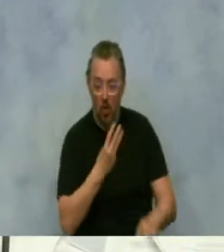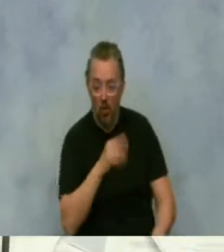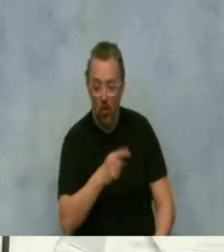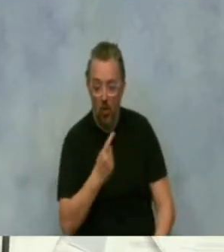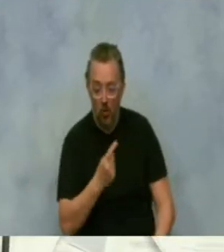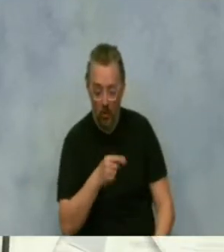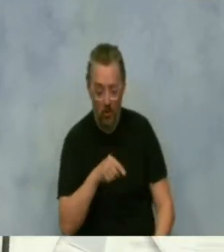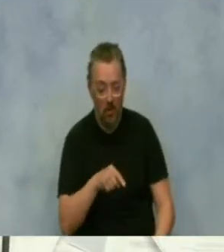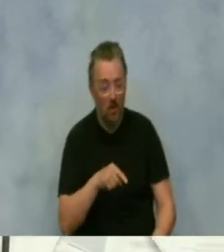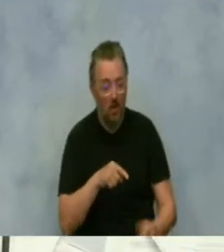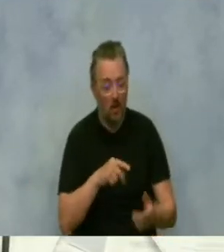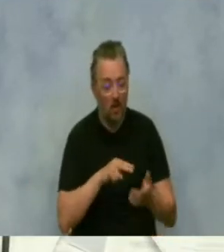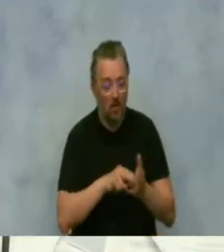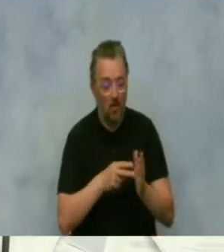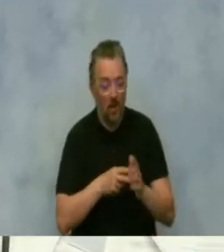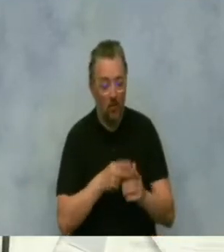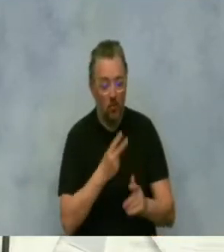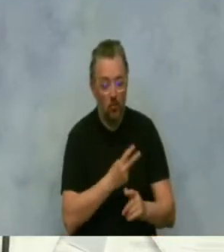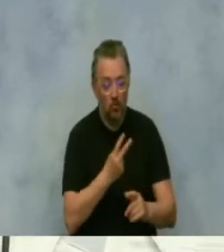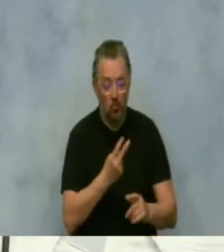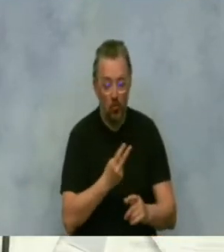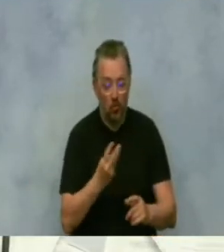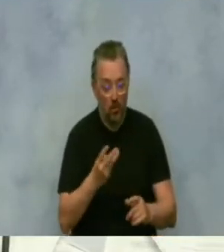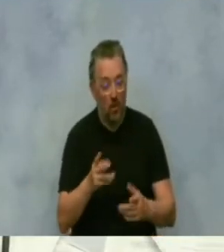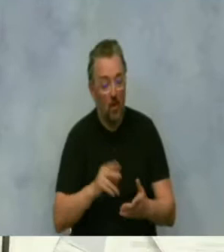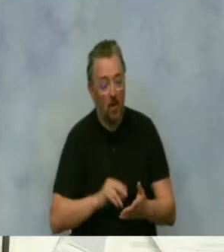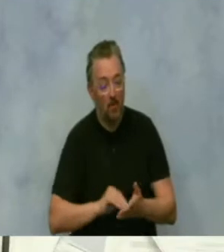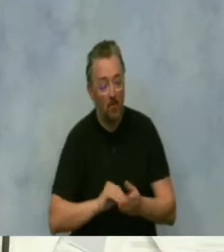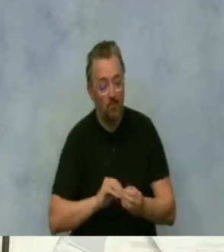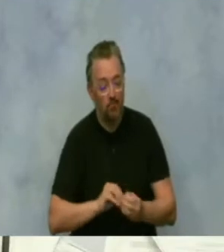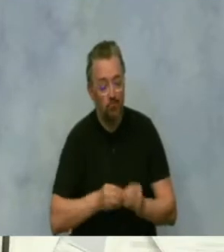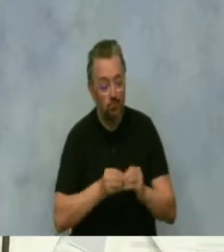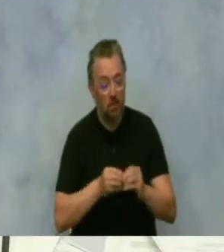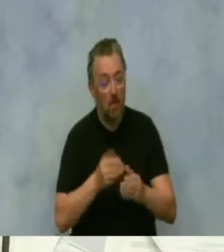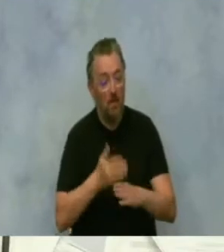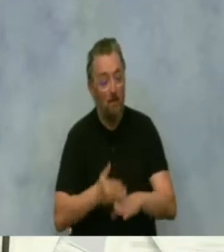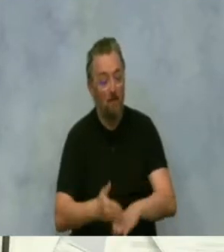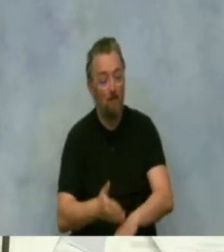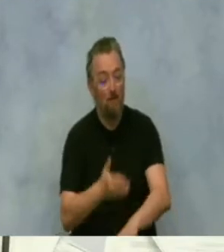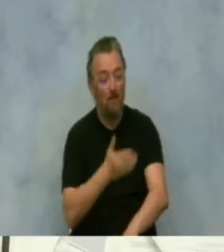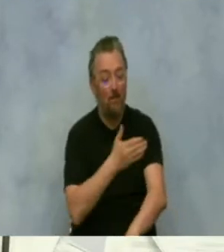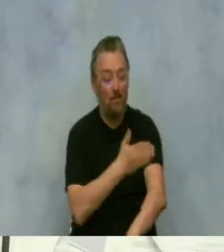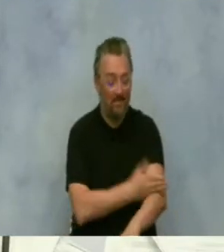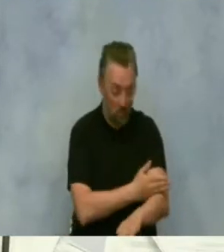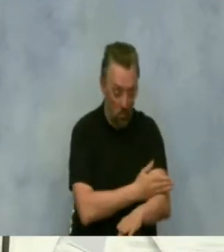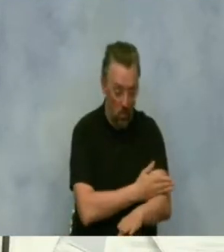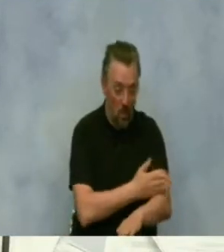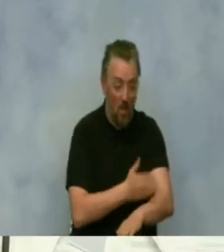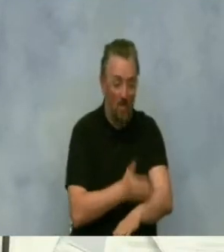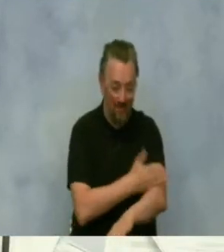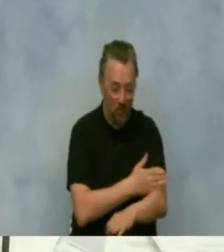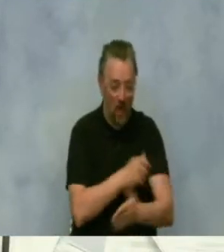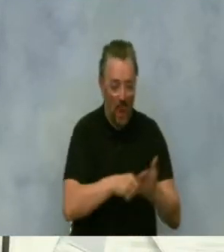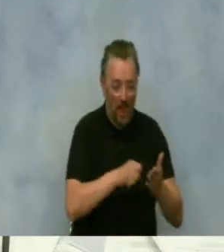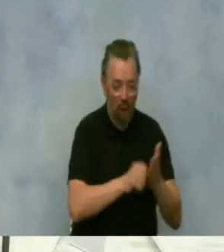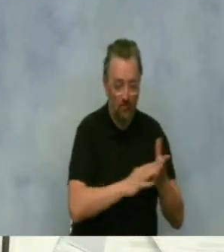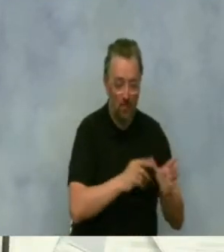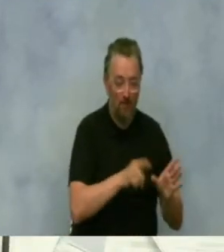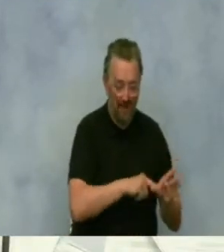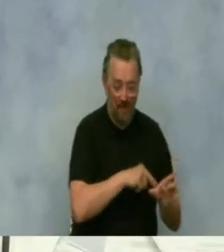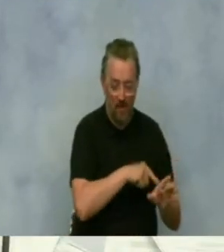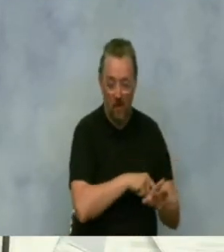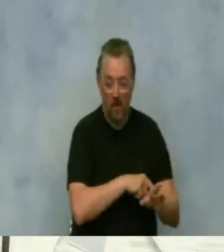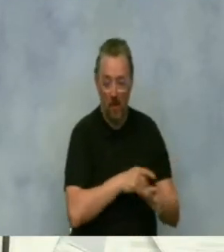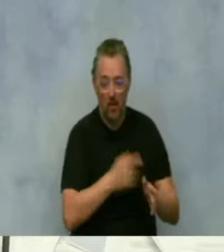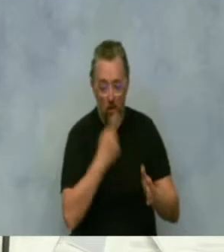plans for 22-23 were prepared prior to the local government elections in May 22 in line with the corporate resource planning guidance. It also highlights that following the